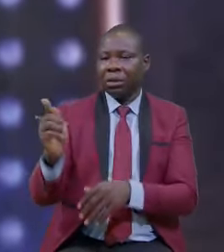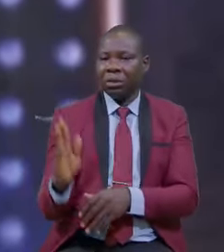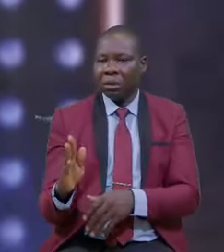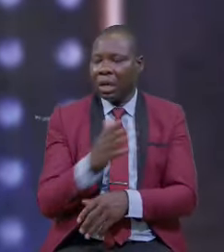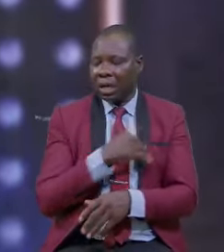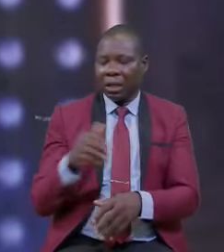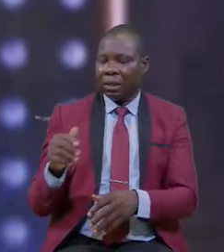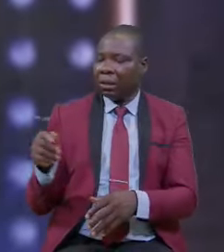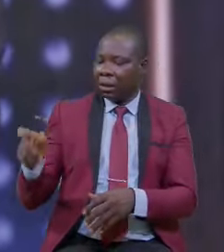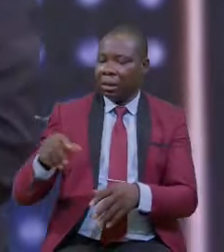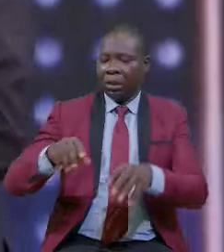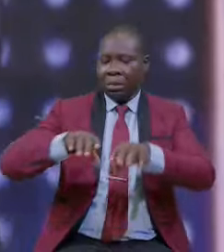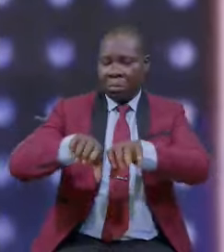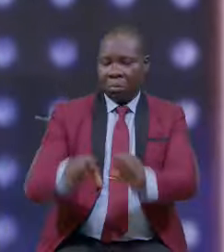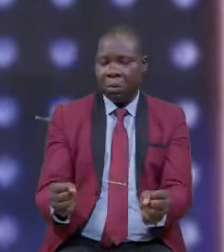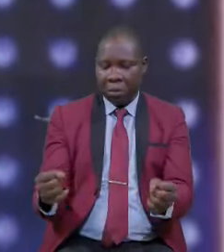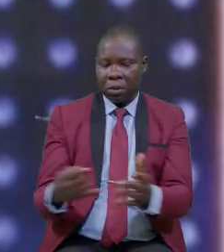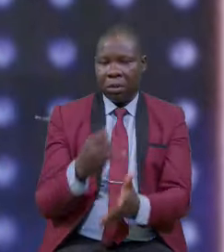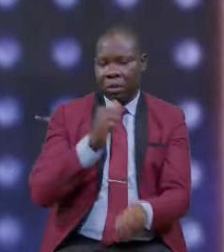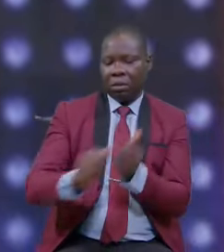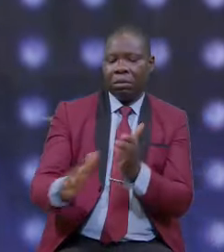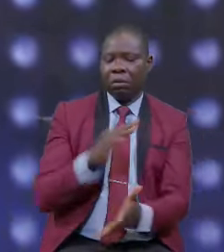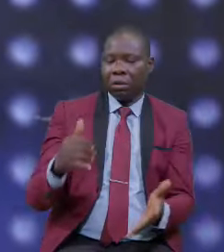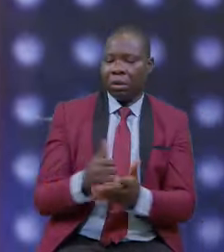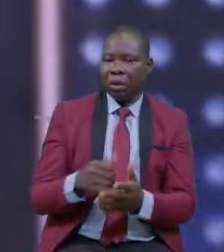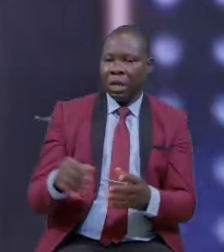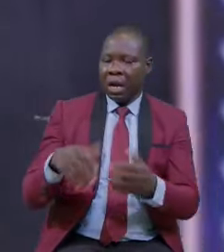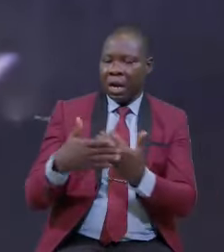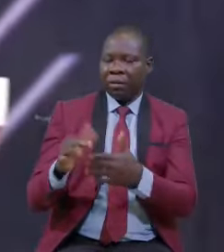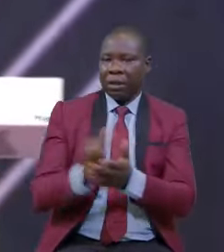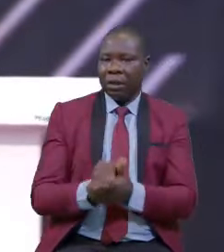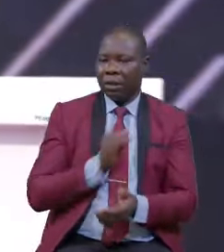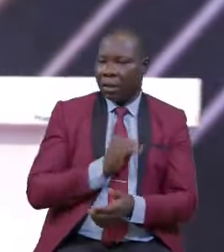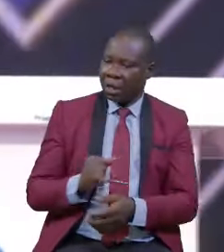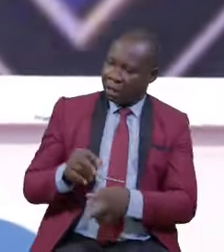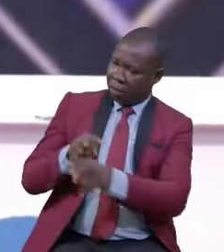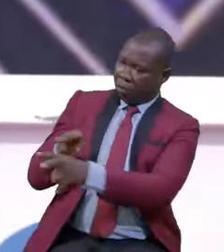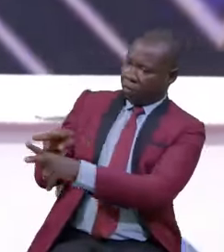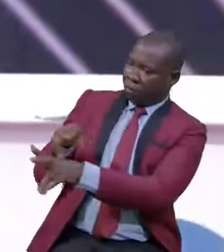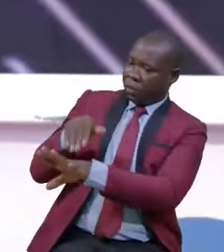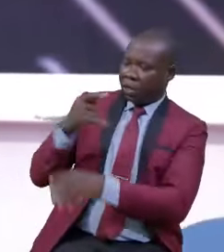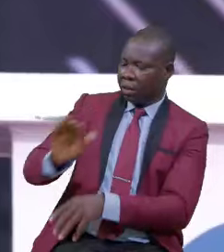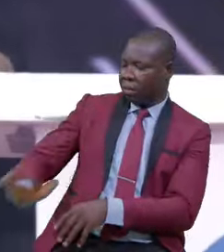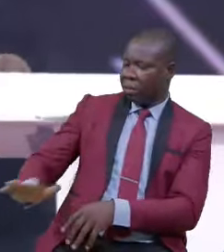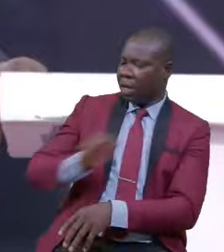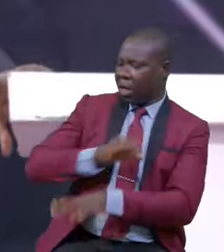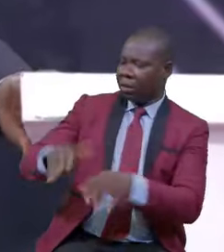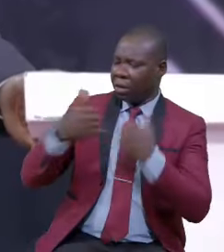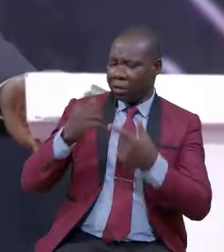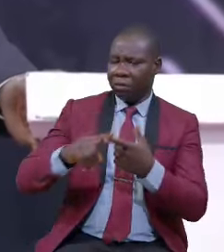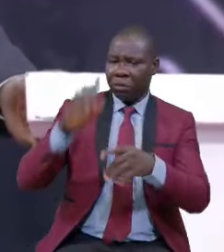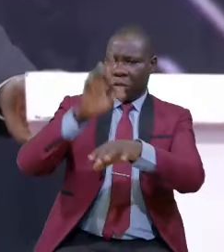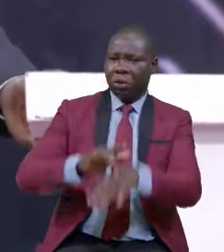ground, listen, I looked at the boy. I didn't have to touch the boy, because God will